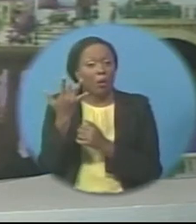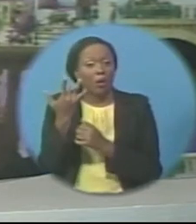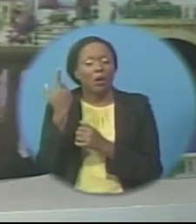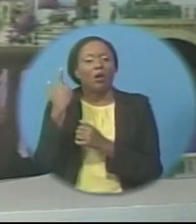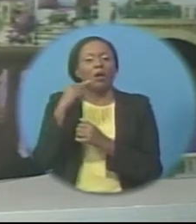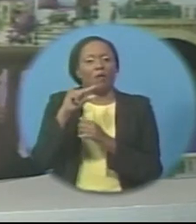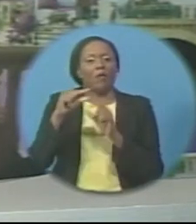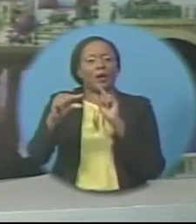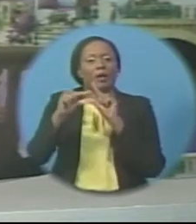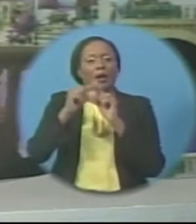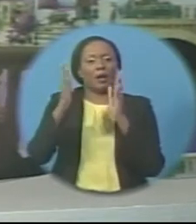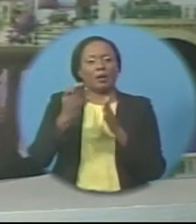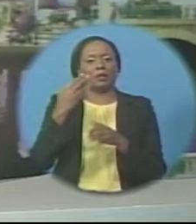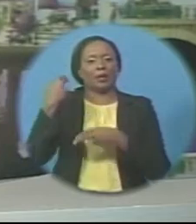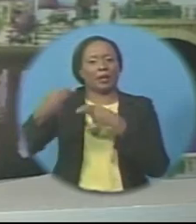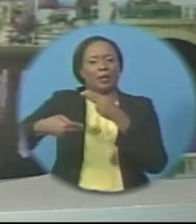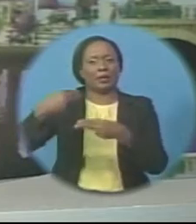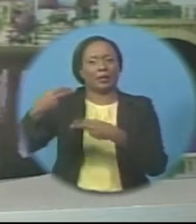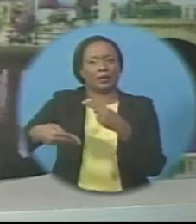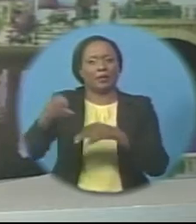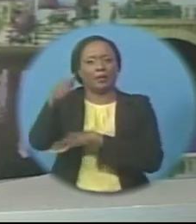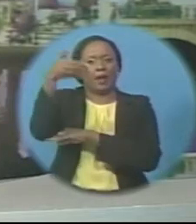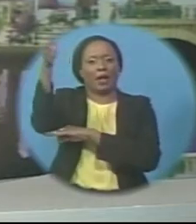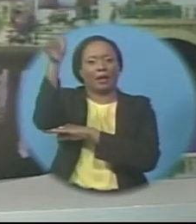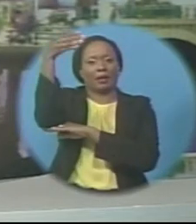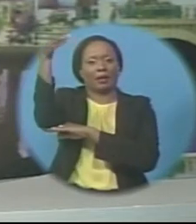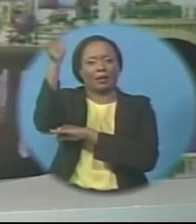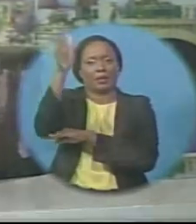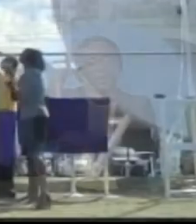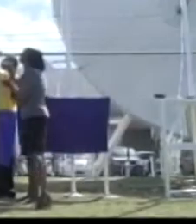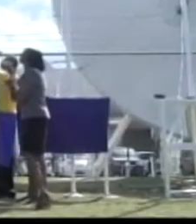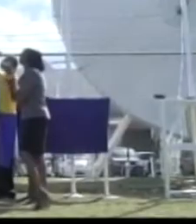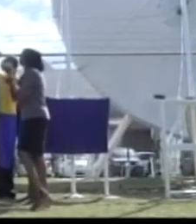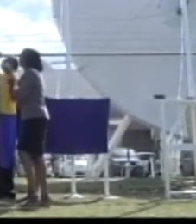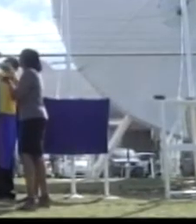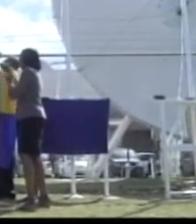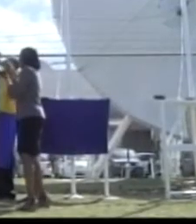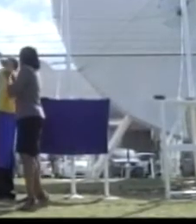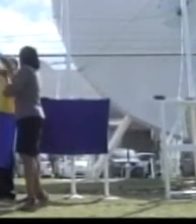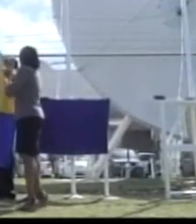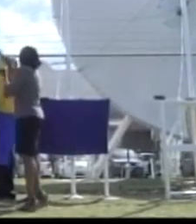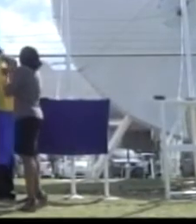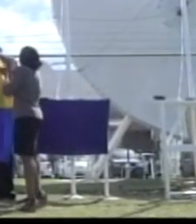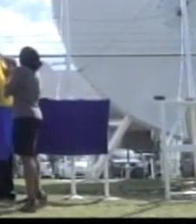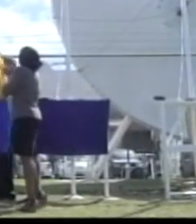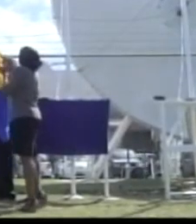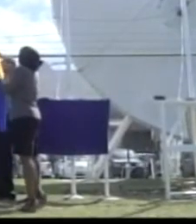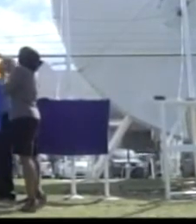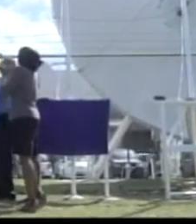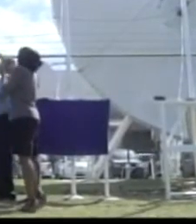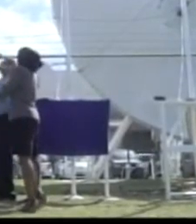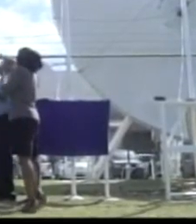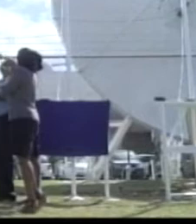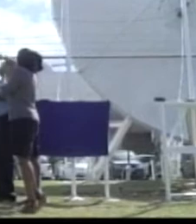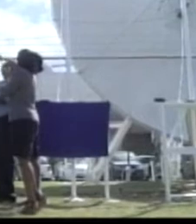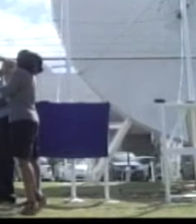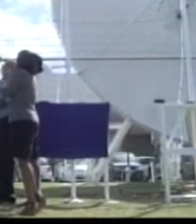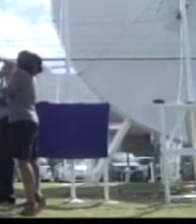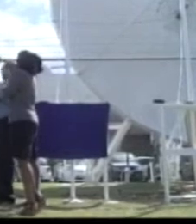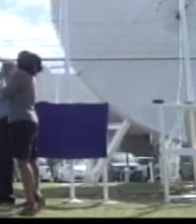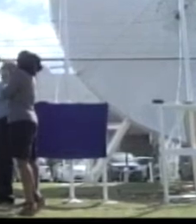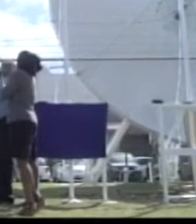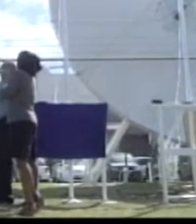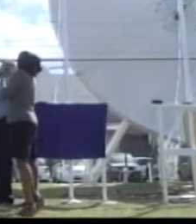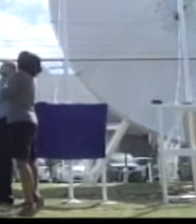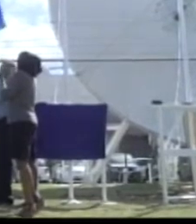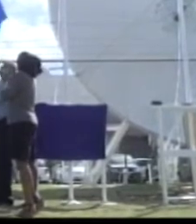Corporation during its Guardians of the Heritage initiative. The 21st flag was hoisted this morning as representatives from NICE